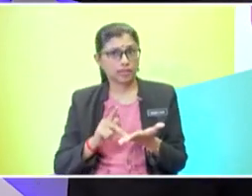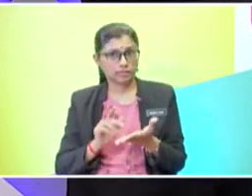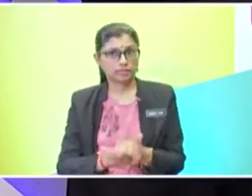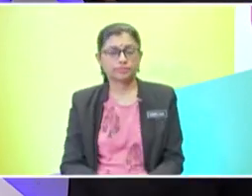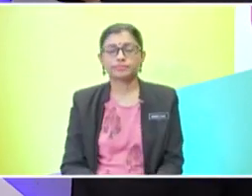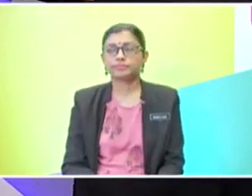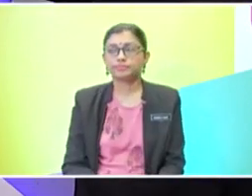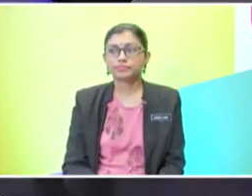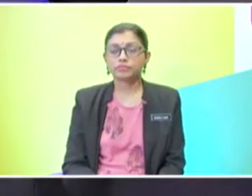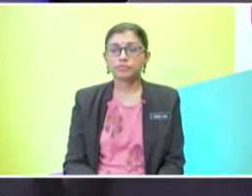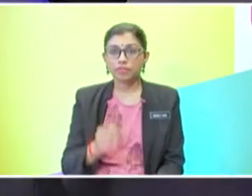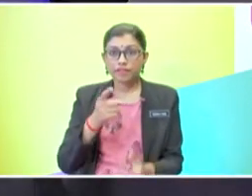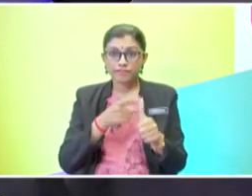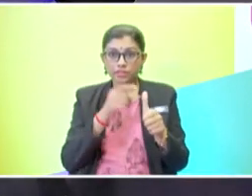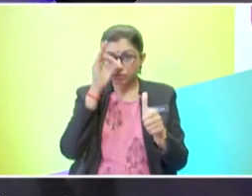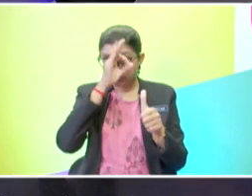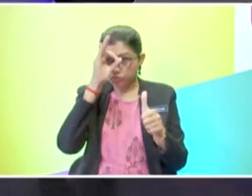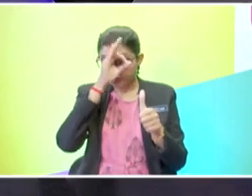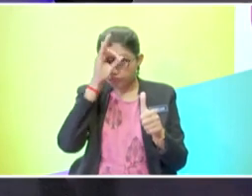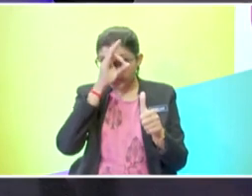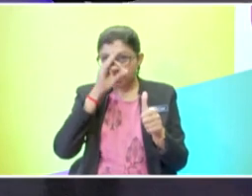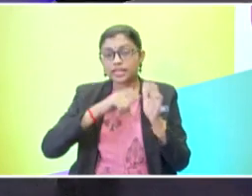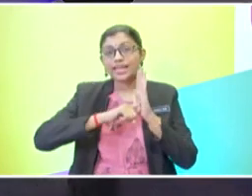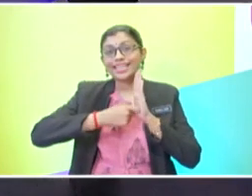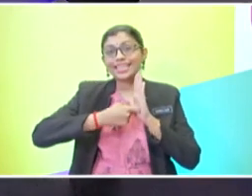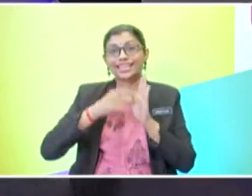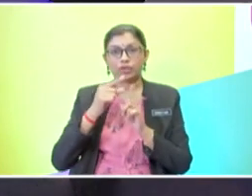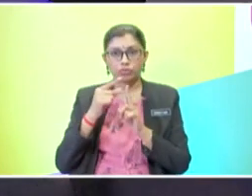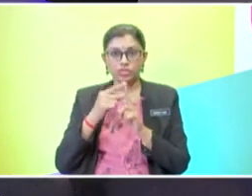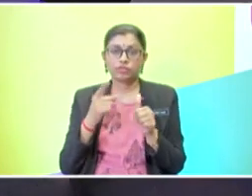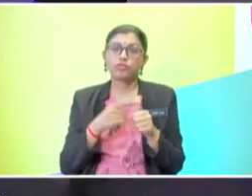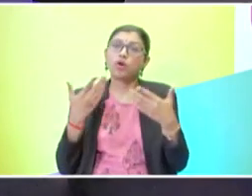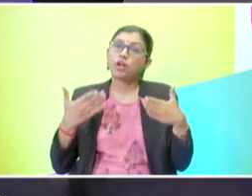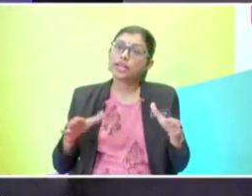understand the keywords there. Okay. He already paid 40% for the